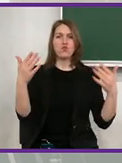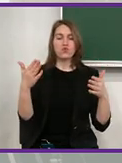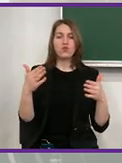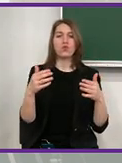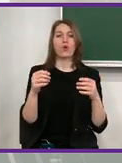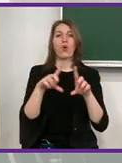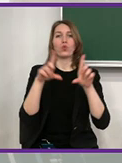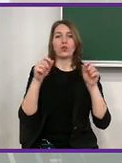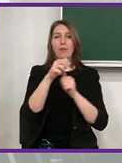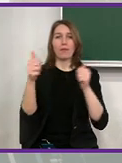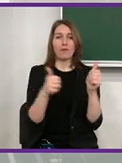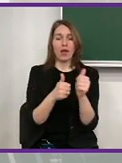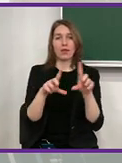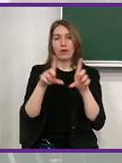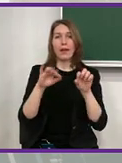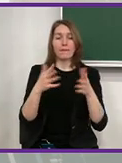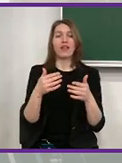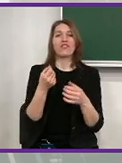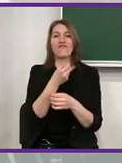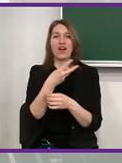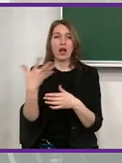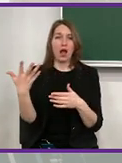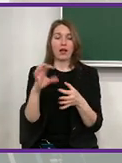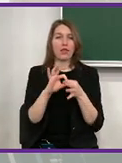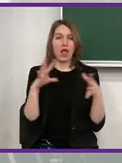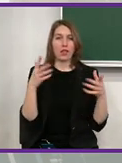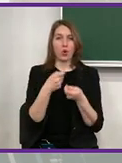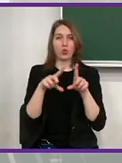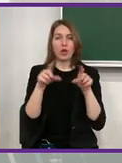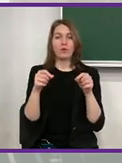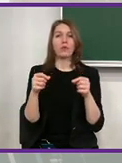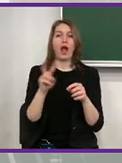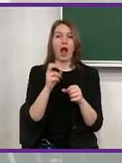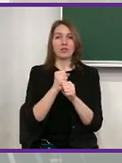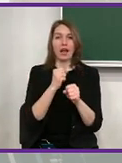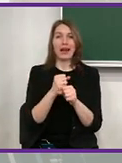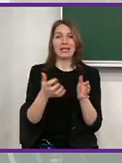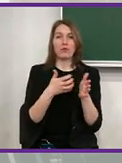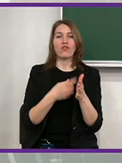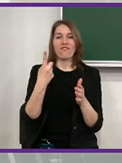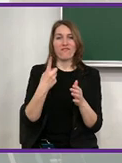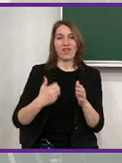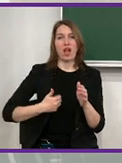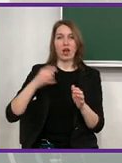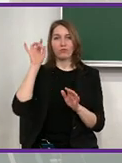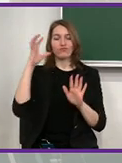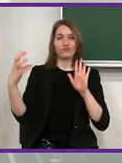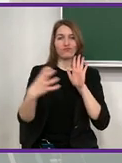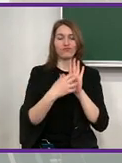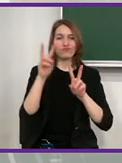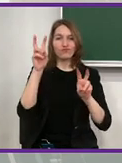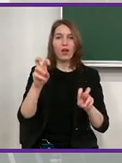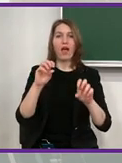These small kiosks are not daughter companies of one large company. They more act